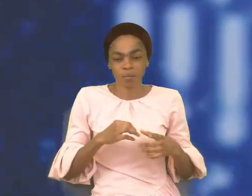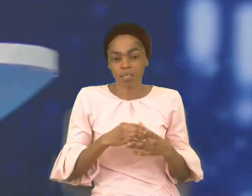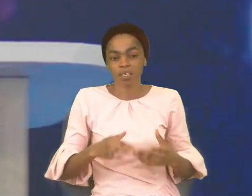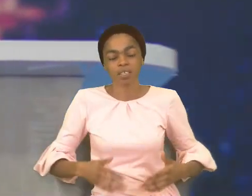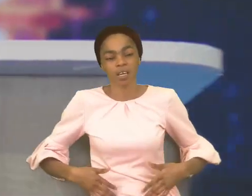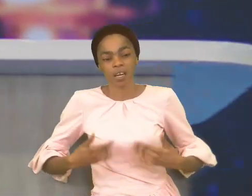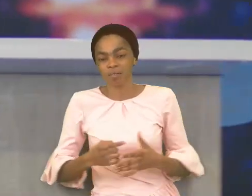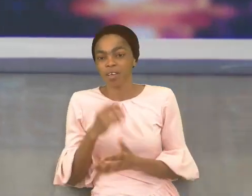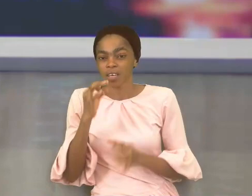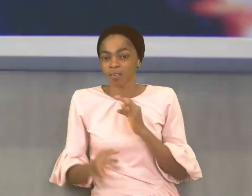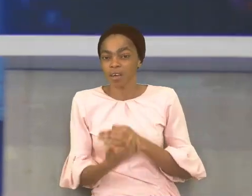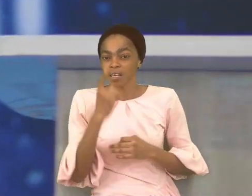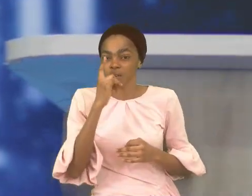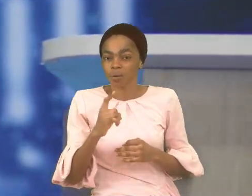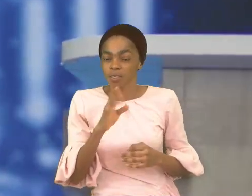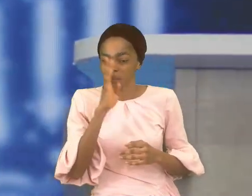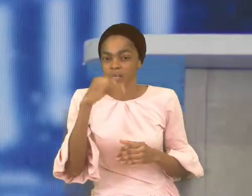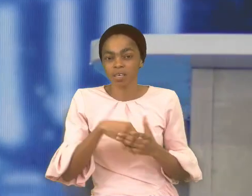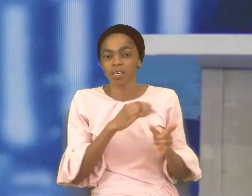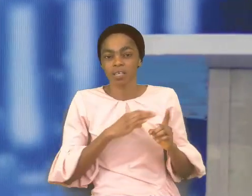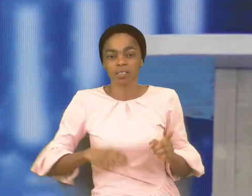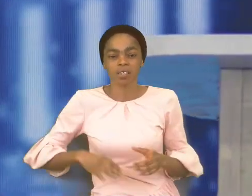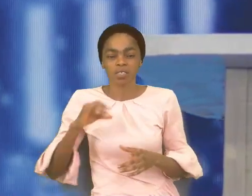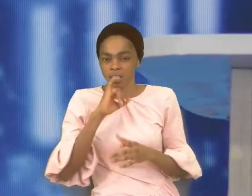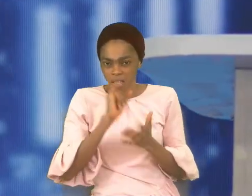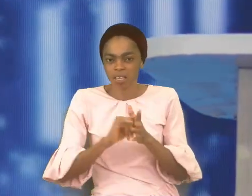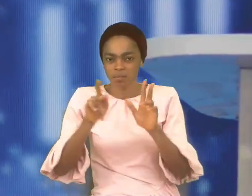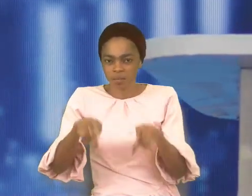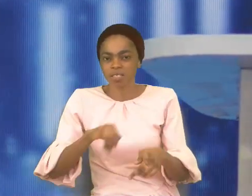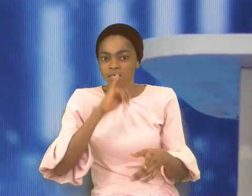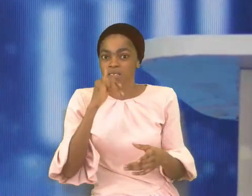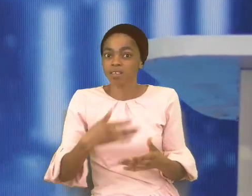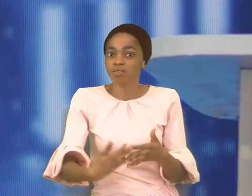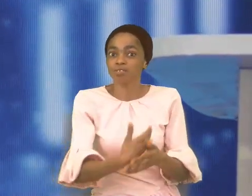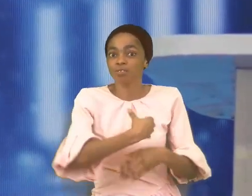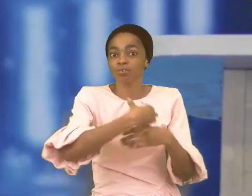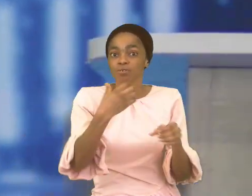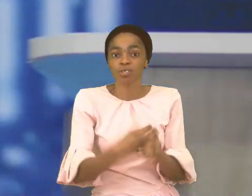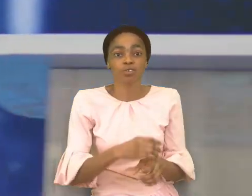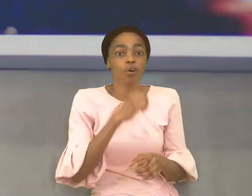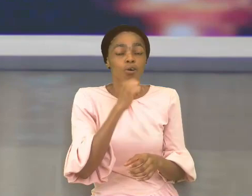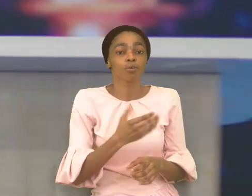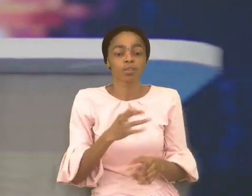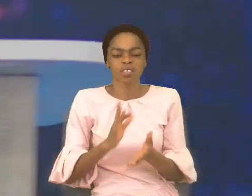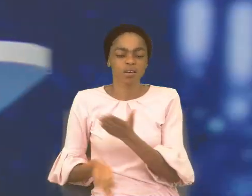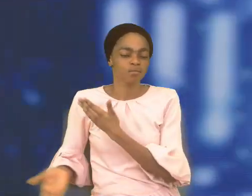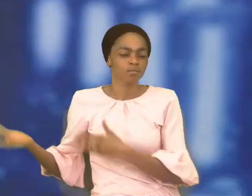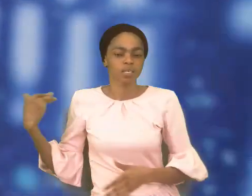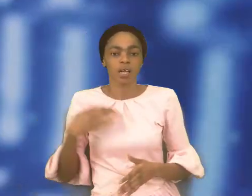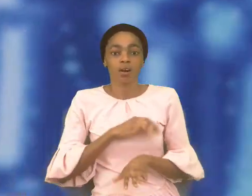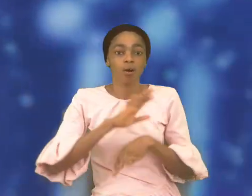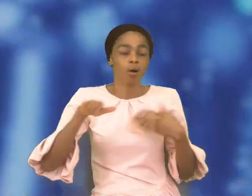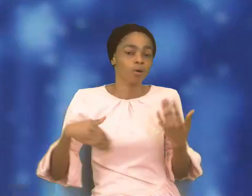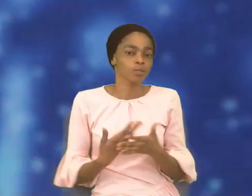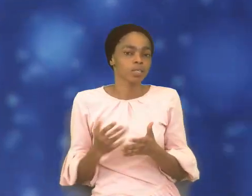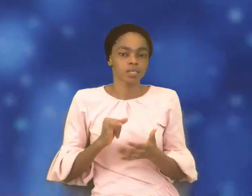things have passed away, and behold, all things have become new. They forget all about that. They forget their conversion.